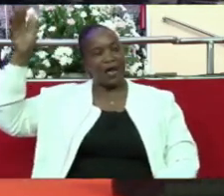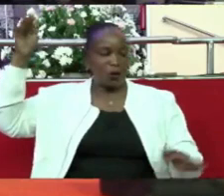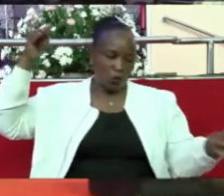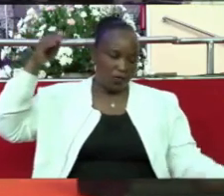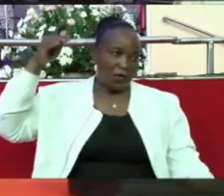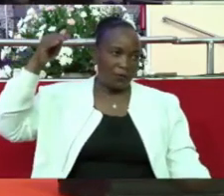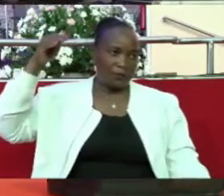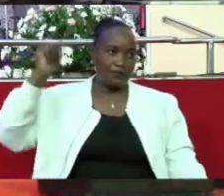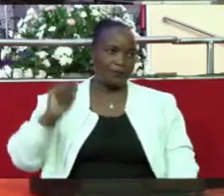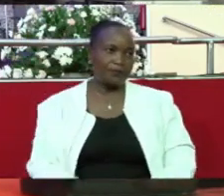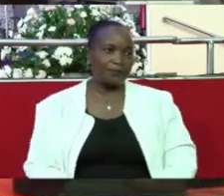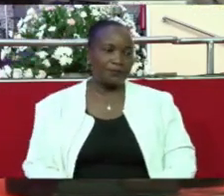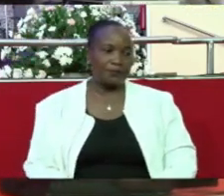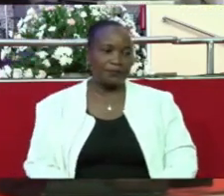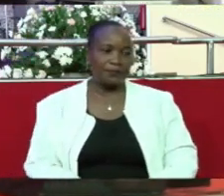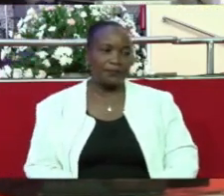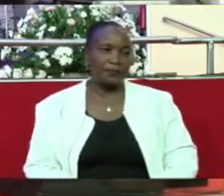Sunday.